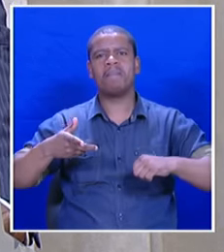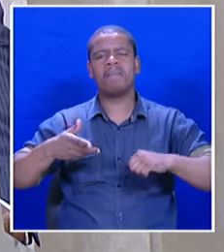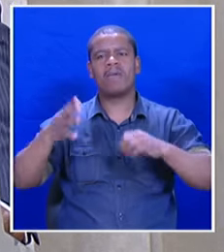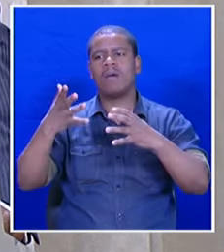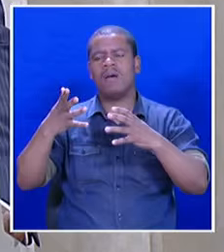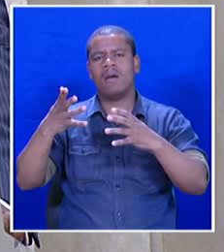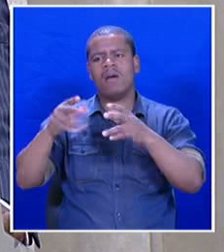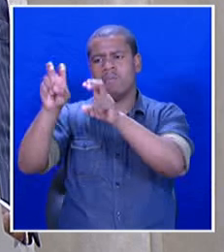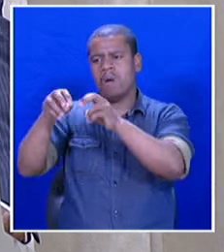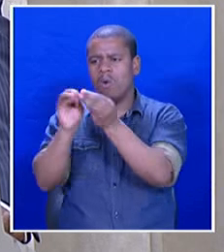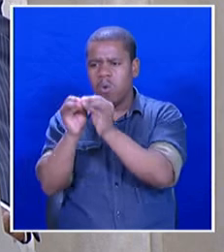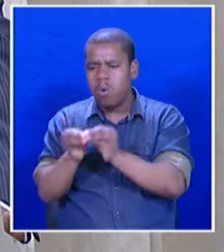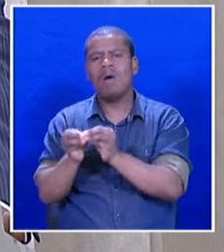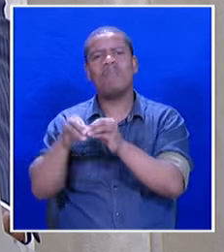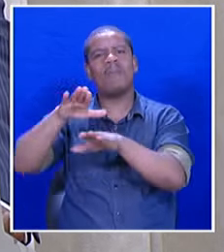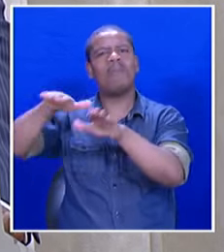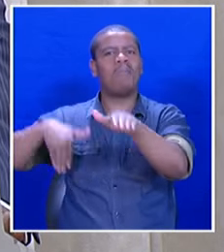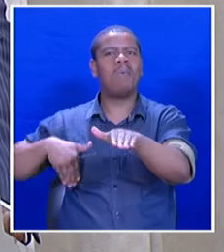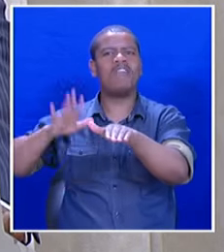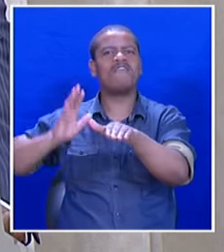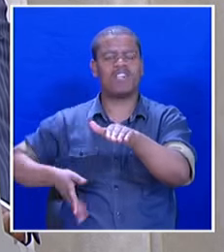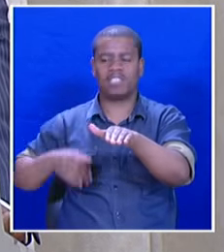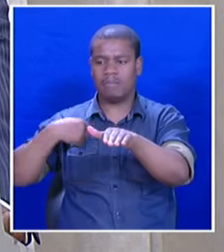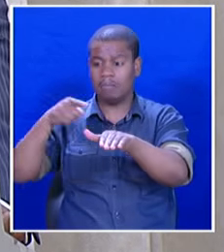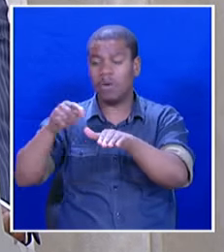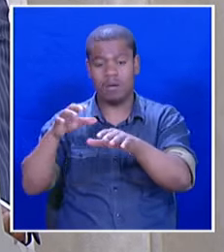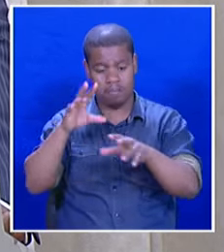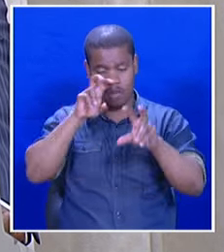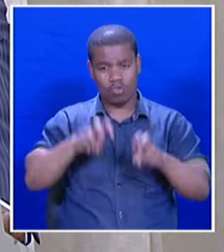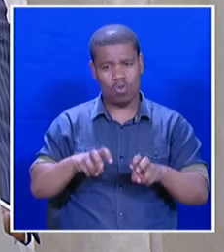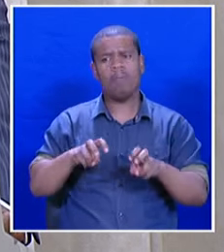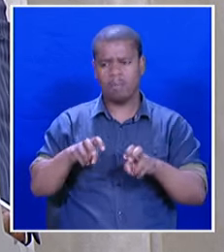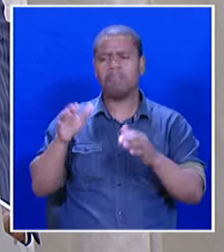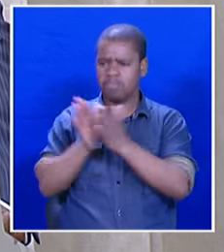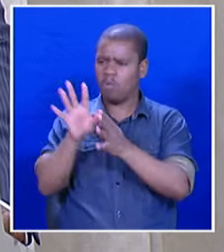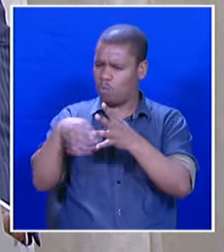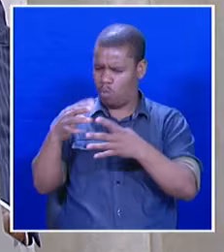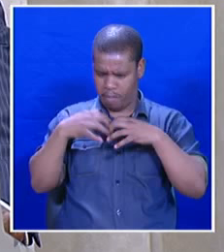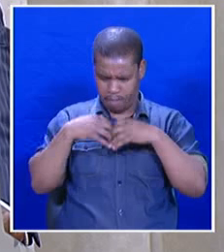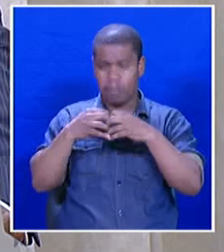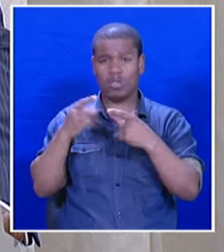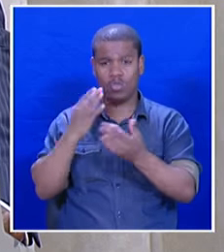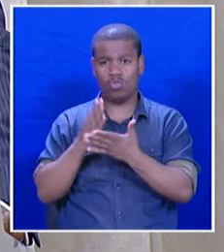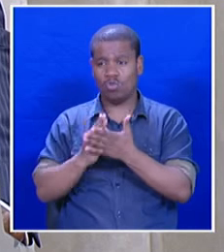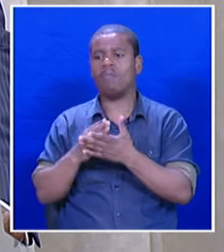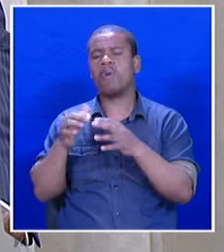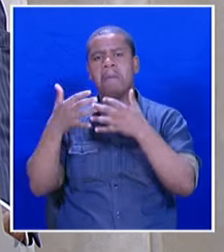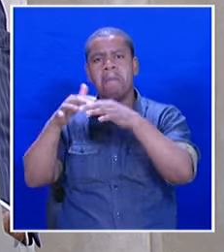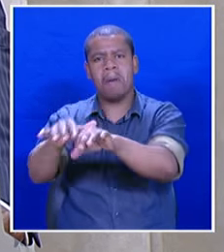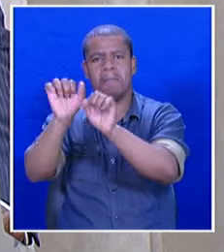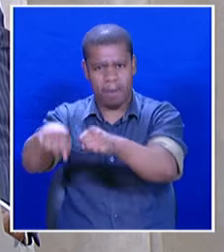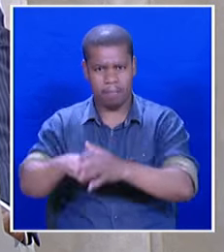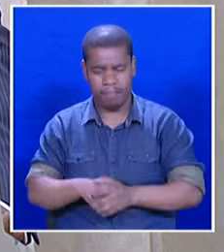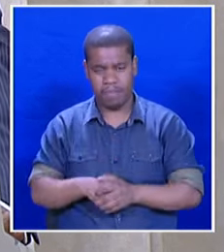enough attention on maintenance. That is now being addressed. The fleet of generators are now being looked